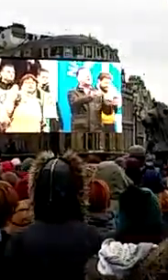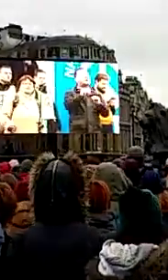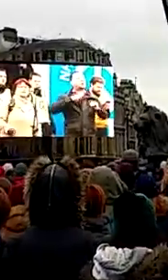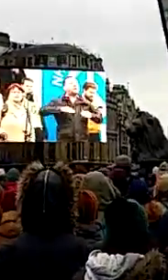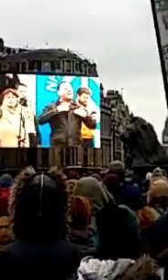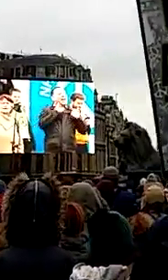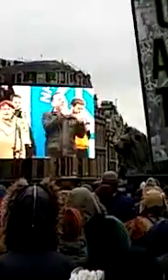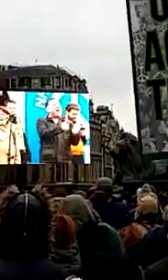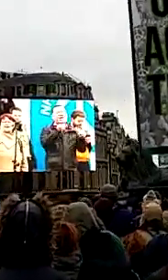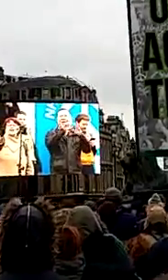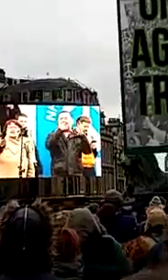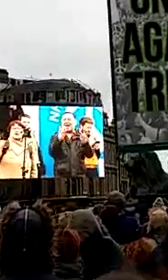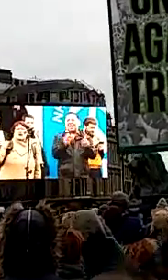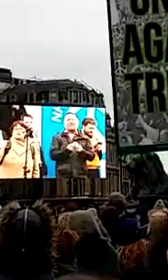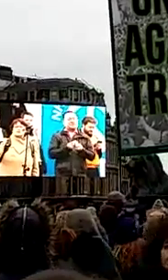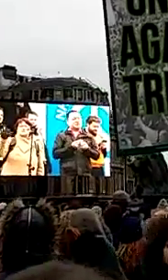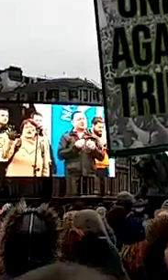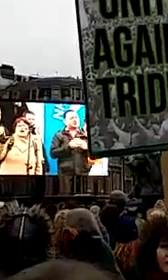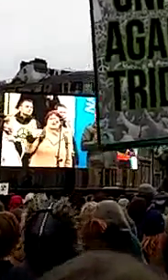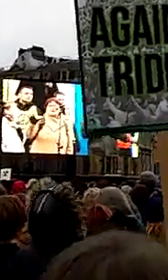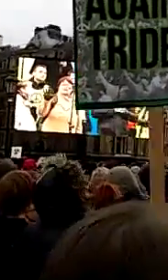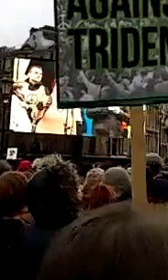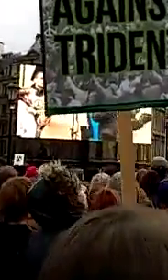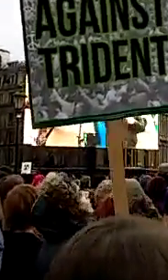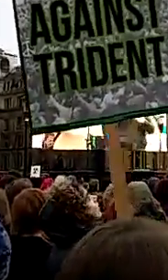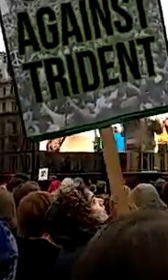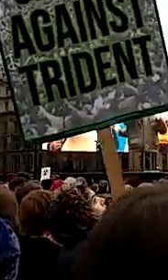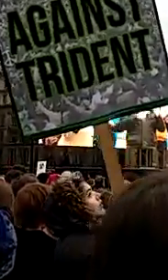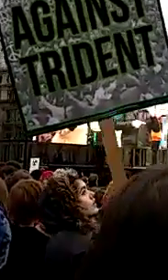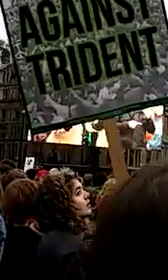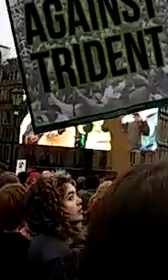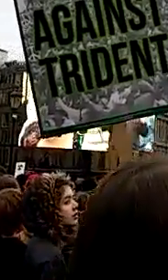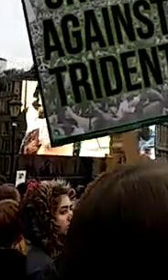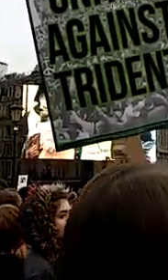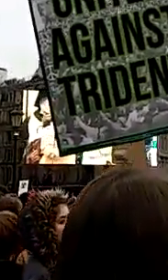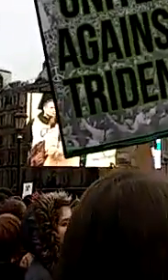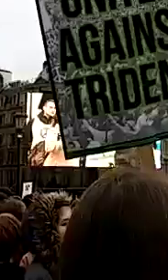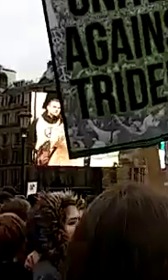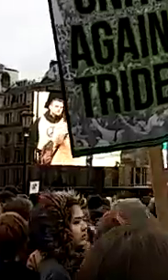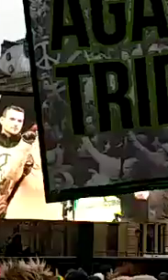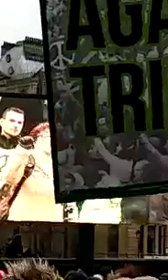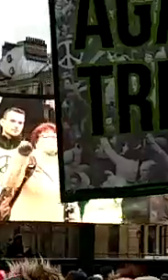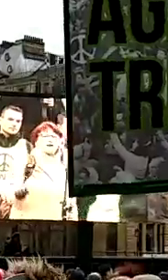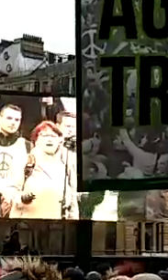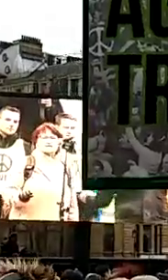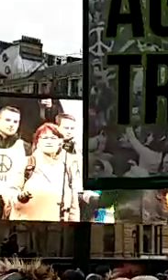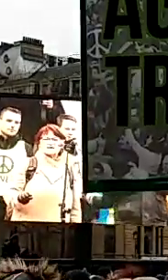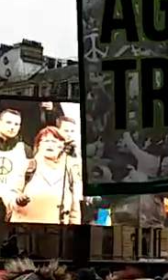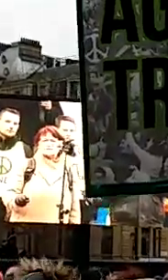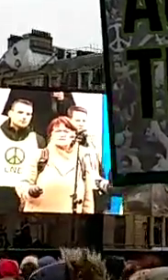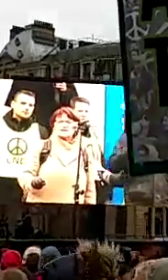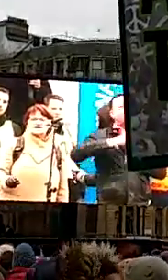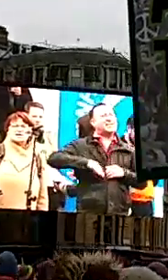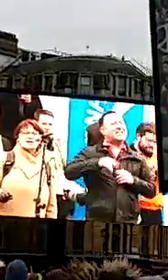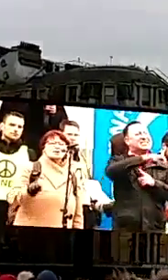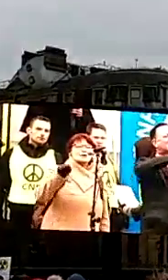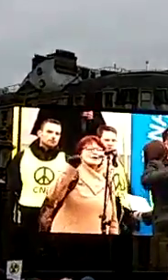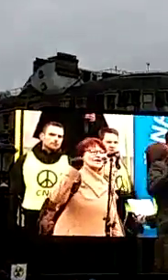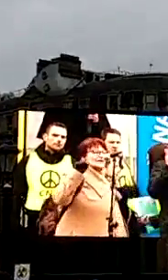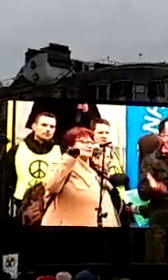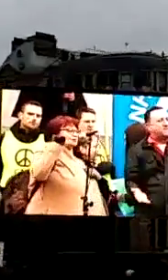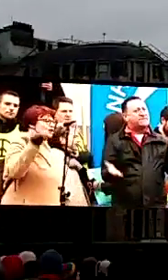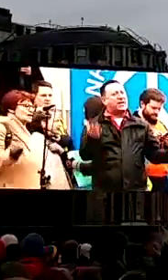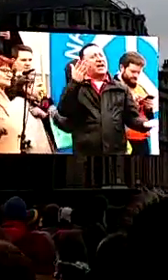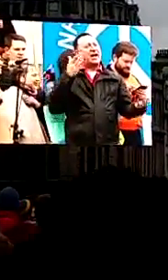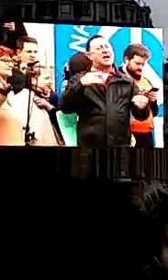health, we need social care. Those are the things that matter. We need a fair society,